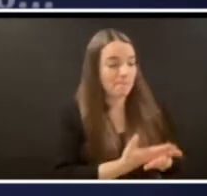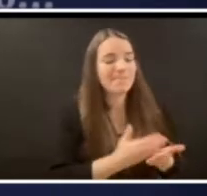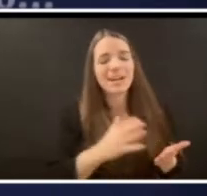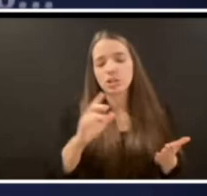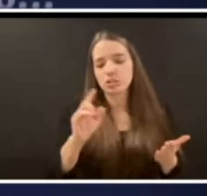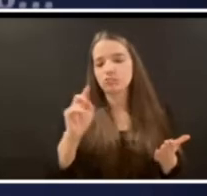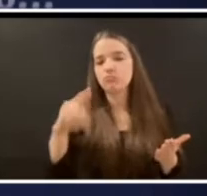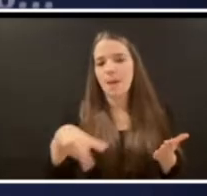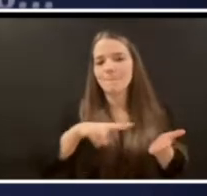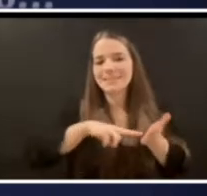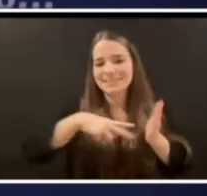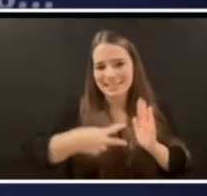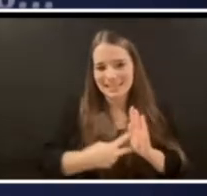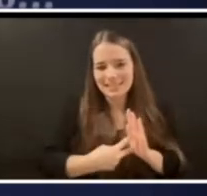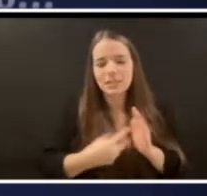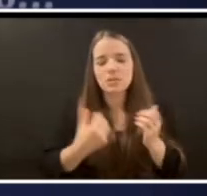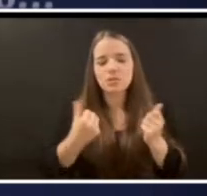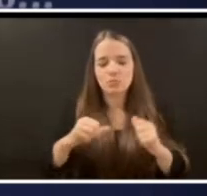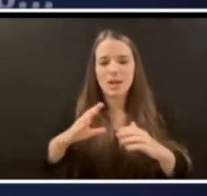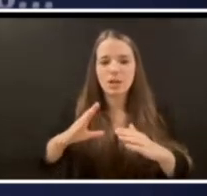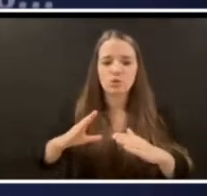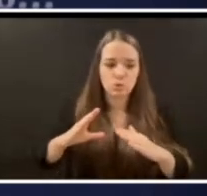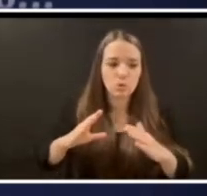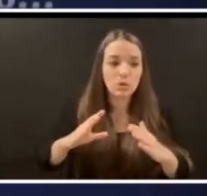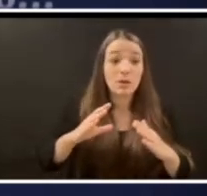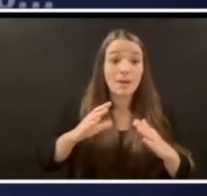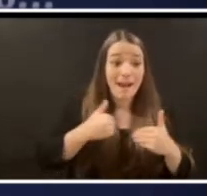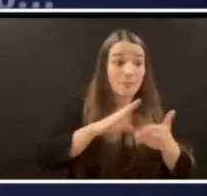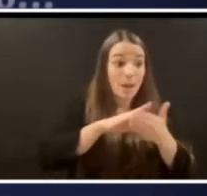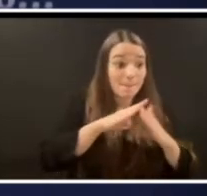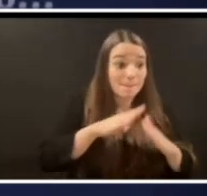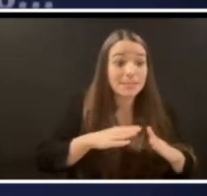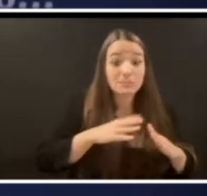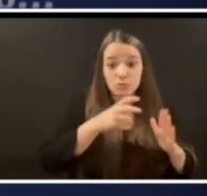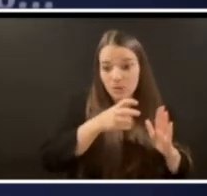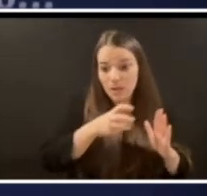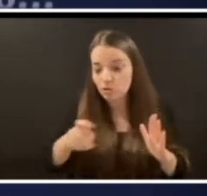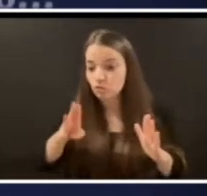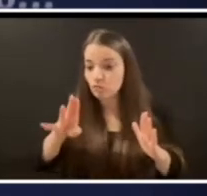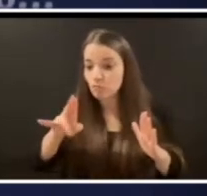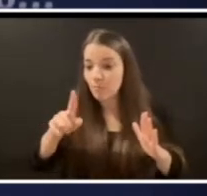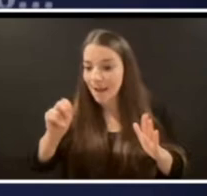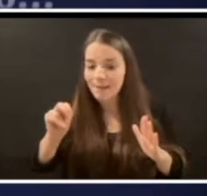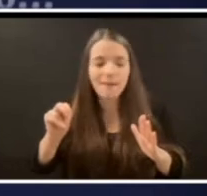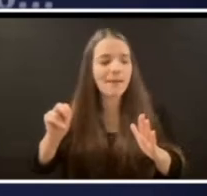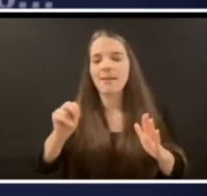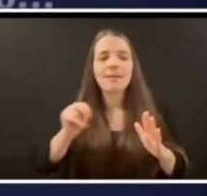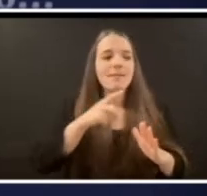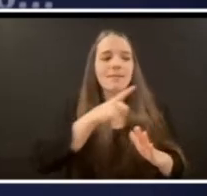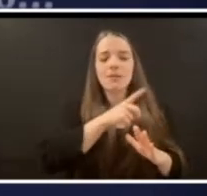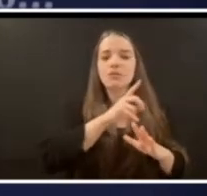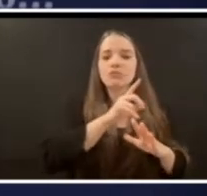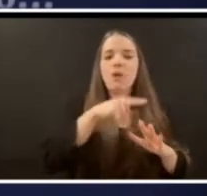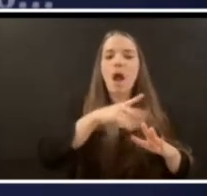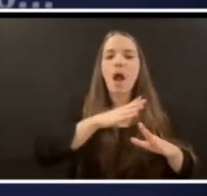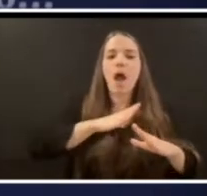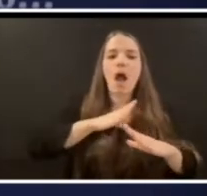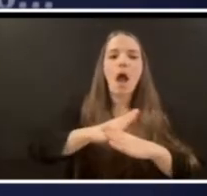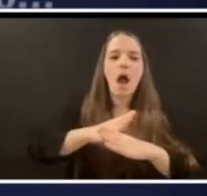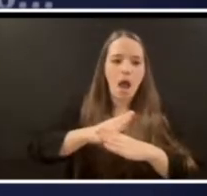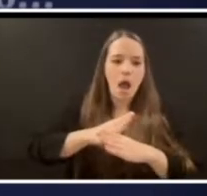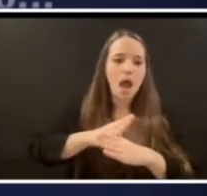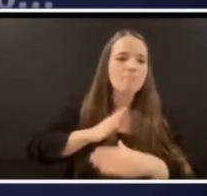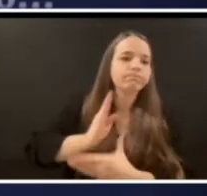to disrupt the peaceful transition of power under our Constitution. The President has